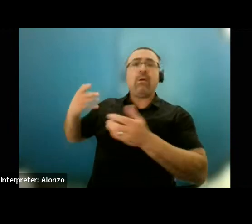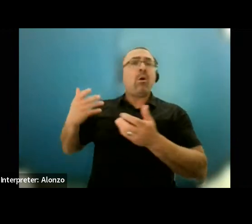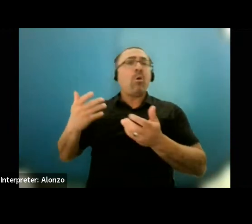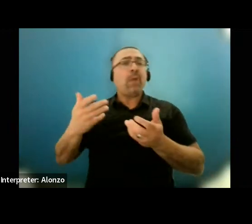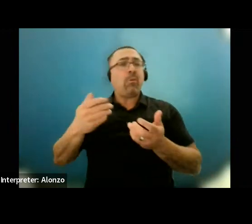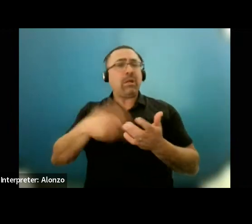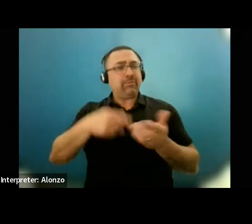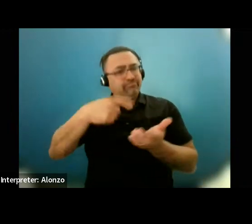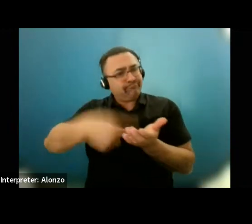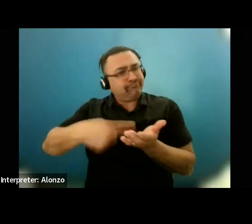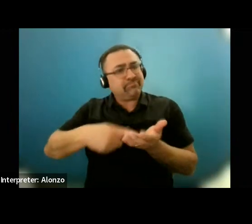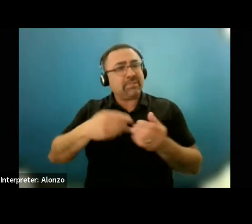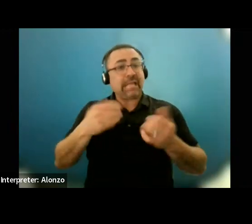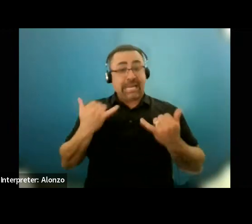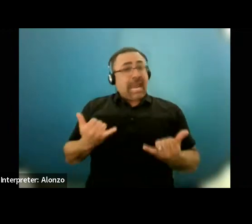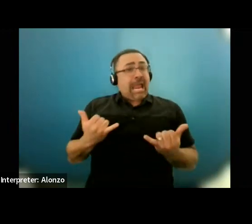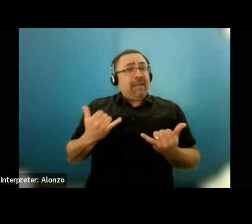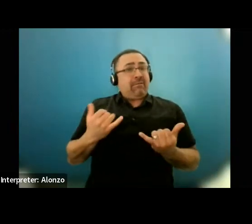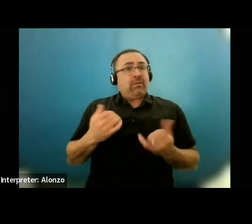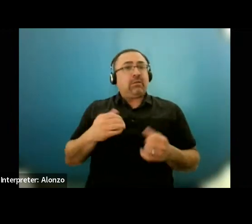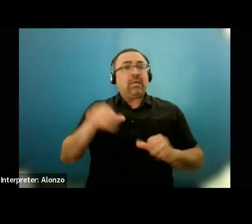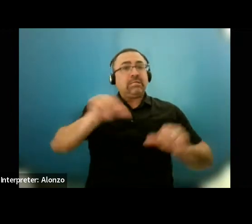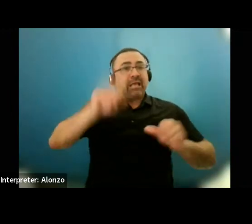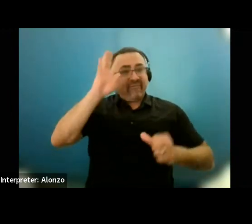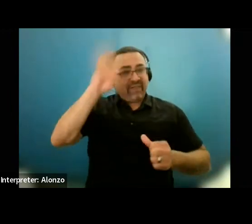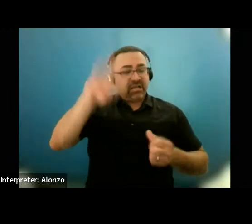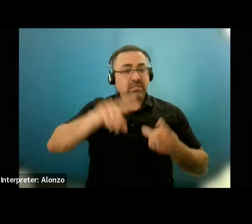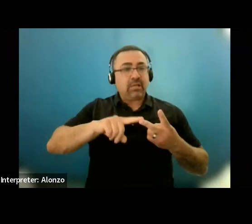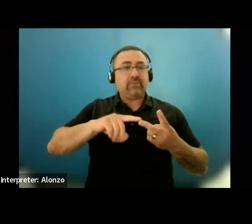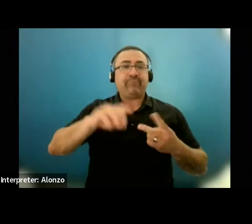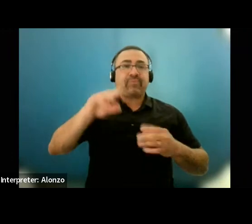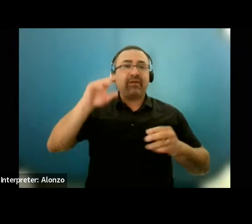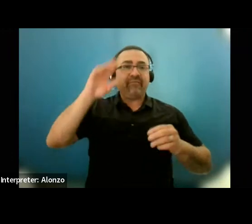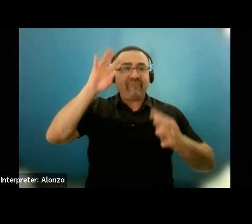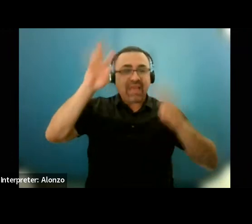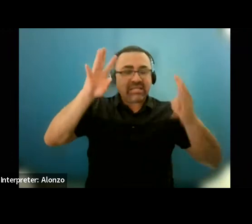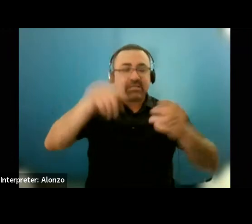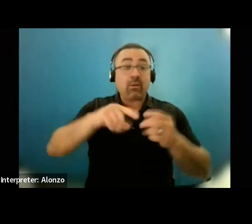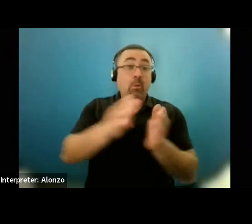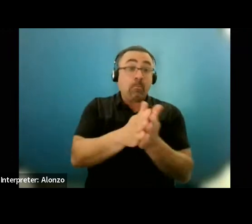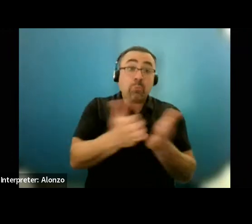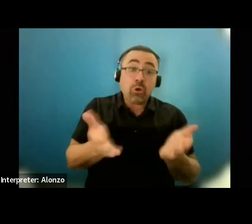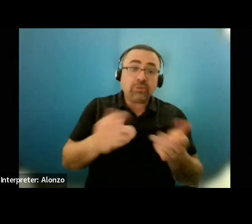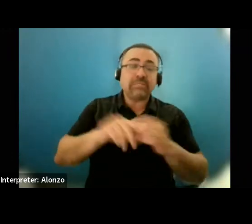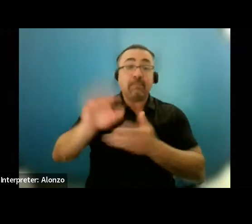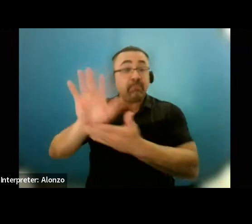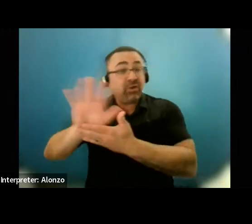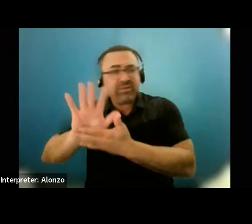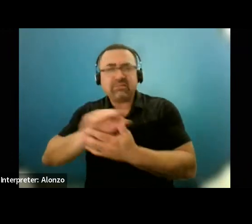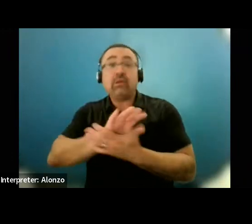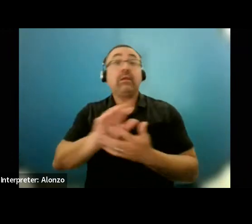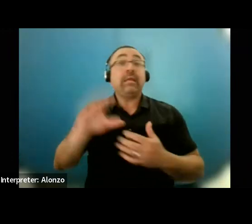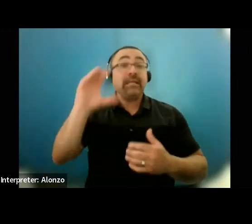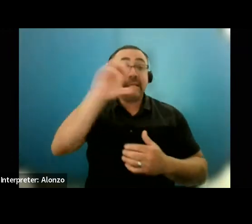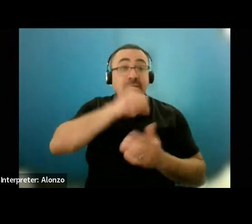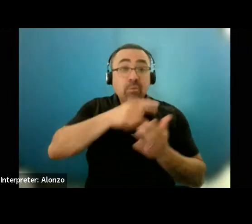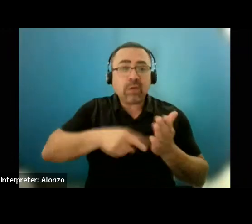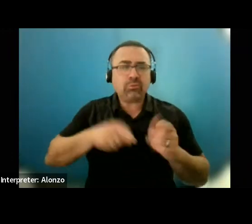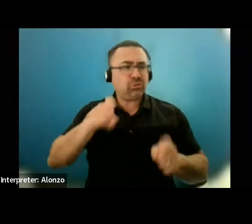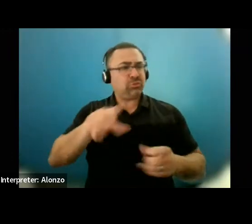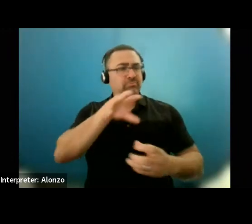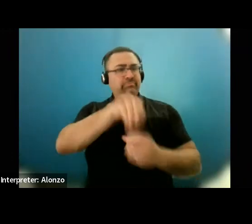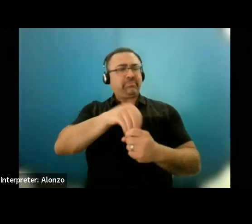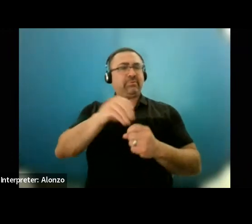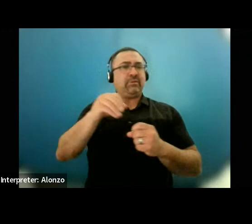doing now. And let's talk about science fiction and fantasy, science fiction books and movies, because guess what? We should exist in the